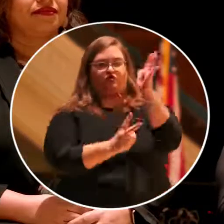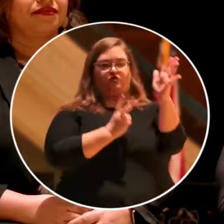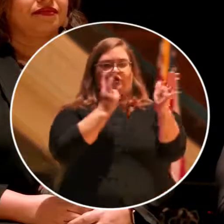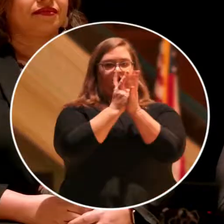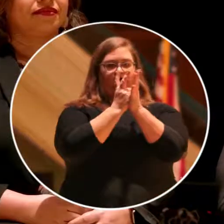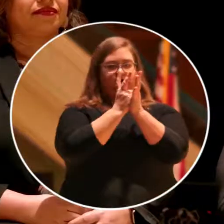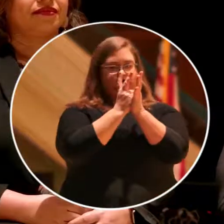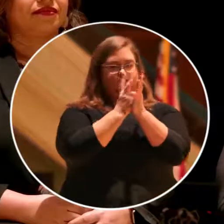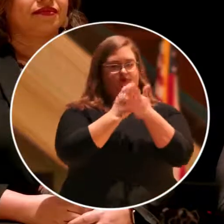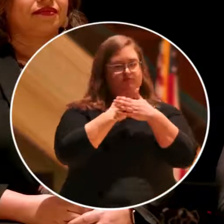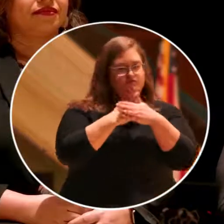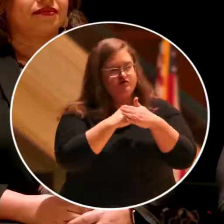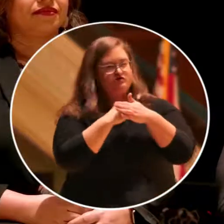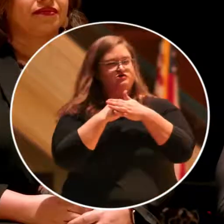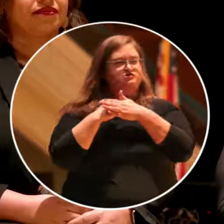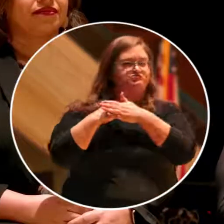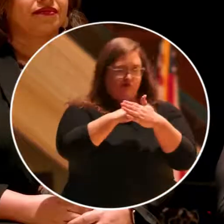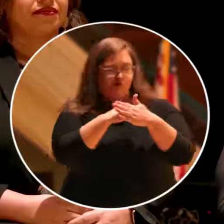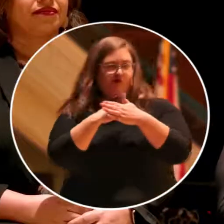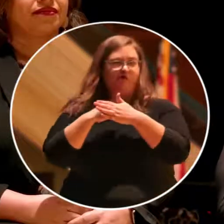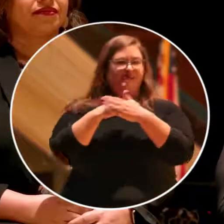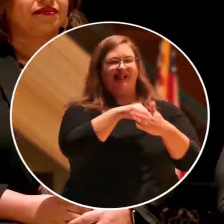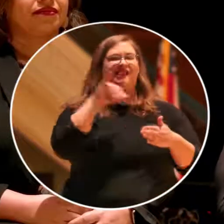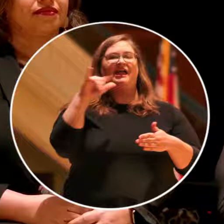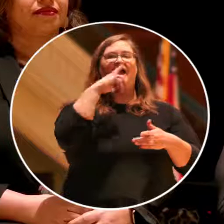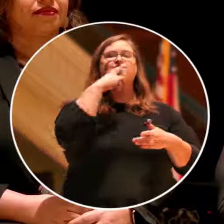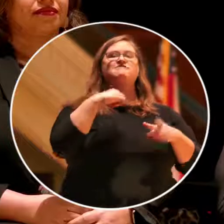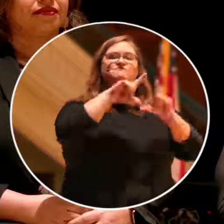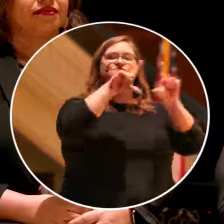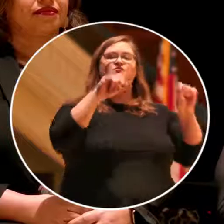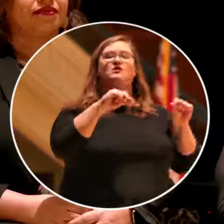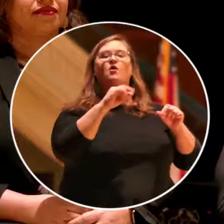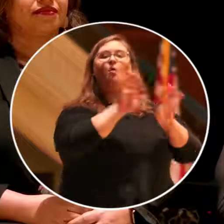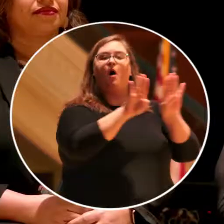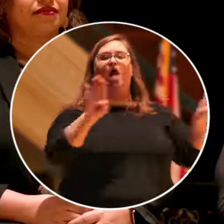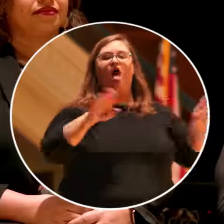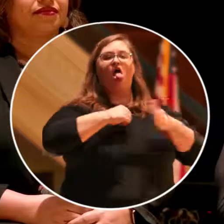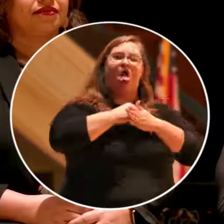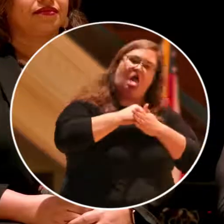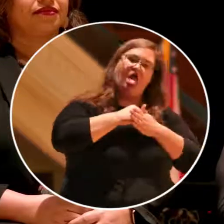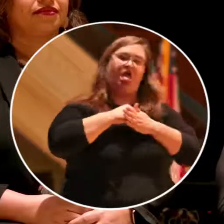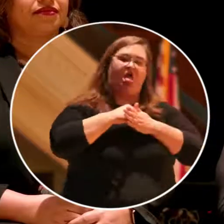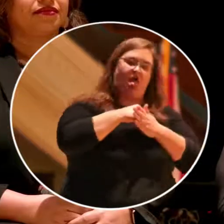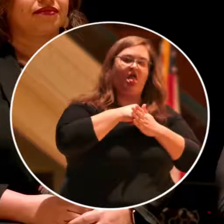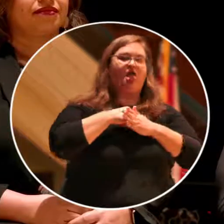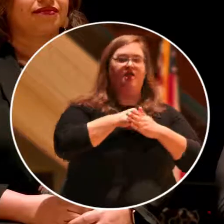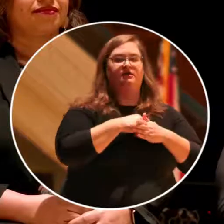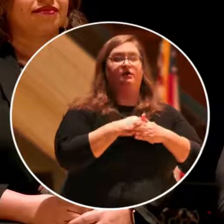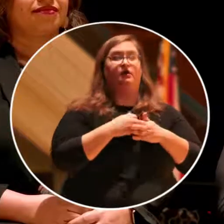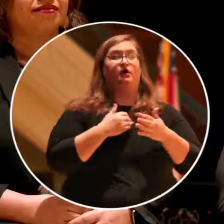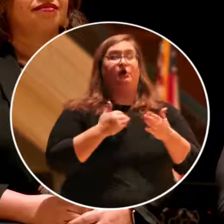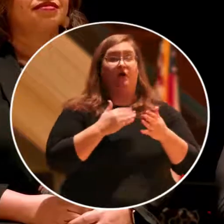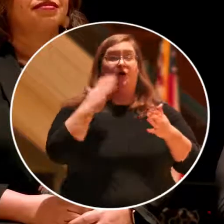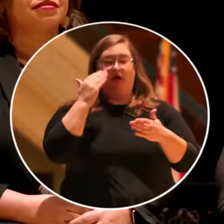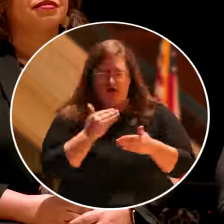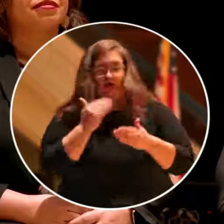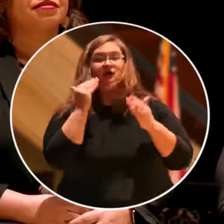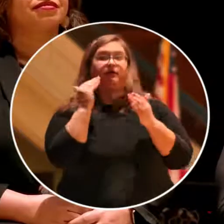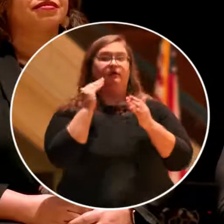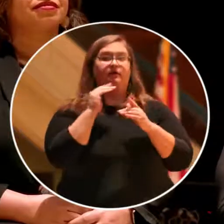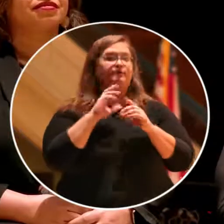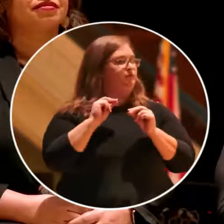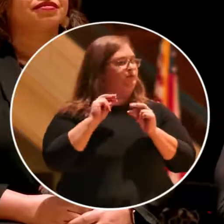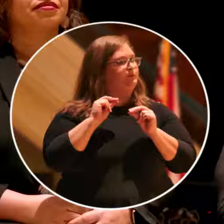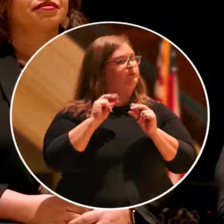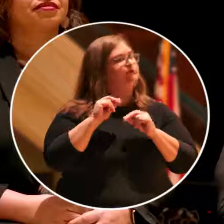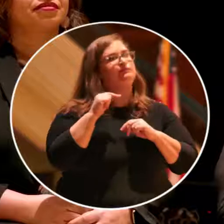I pushed against a brick wall of pain. Sometimes I almost passed out until, with no warning